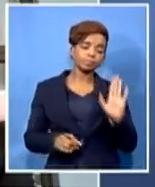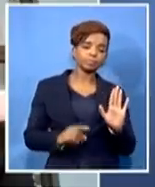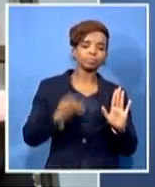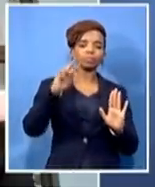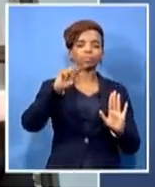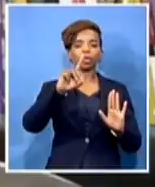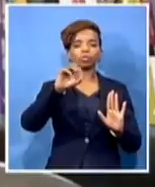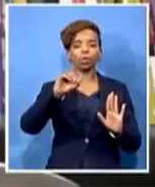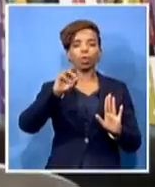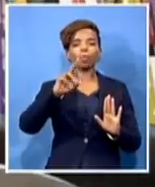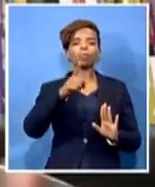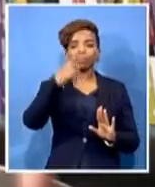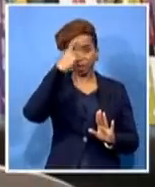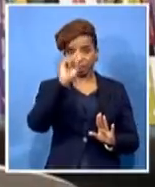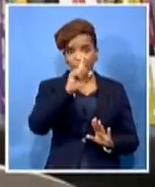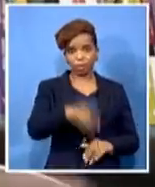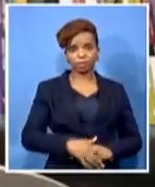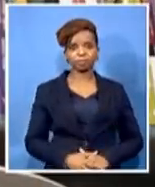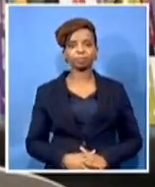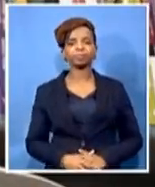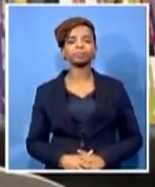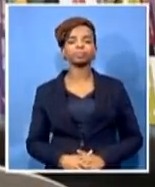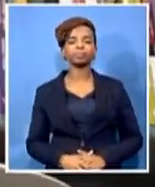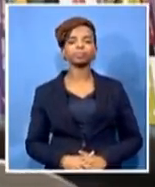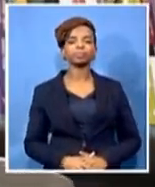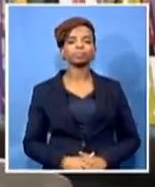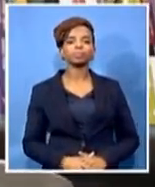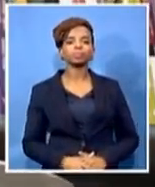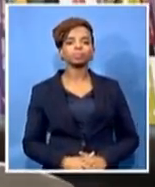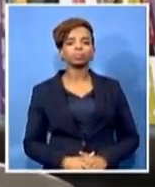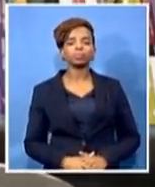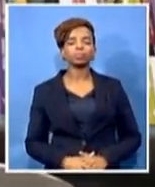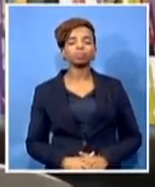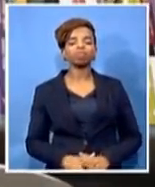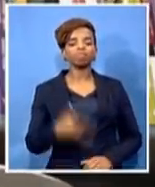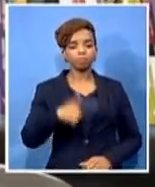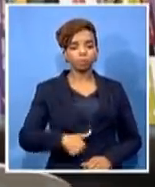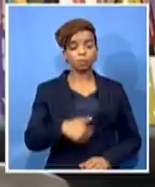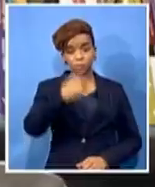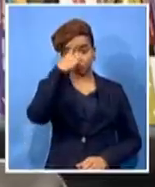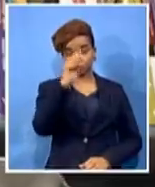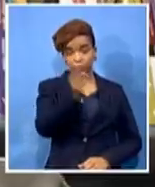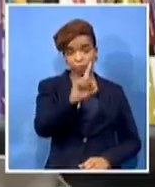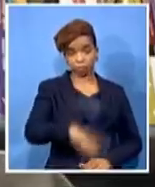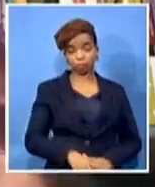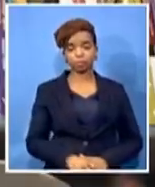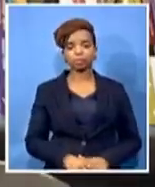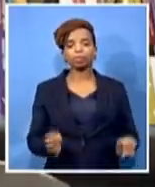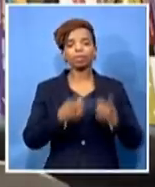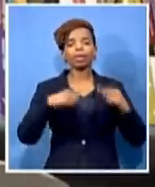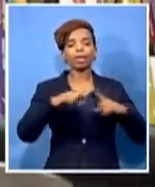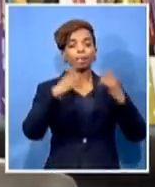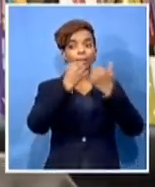I think as our democracy is growing, it's important to have to